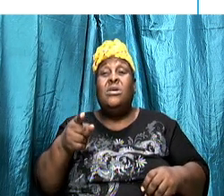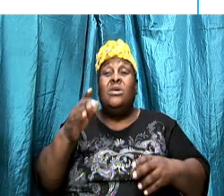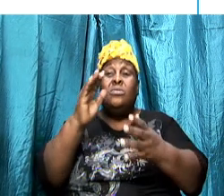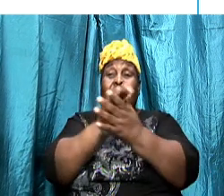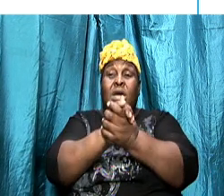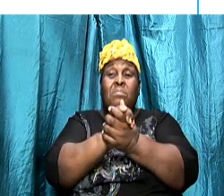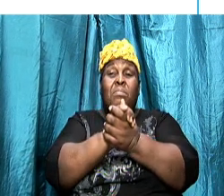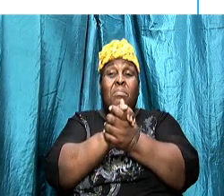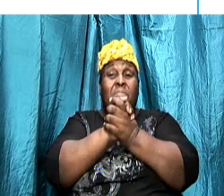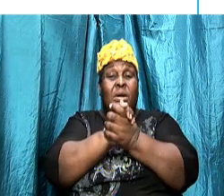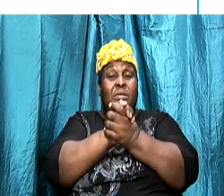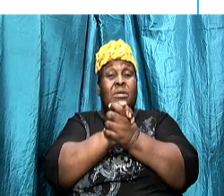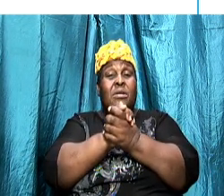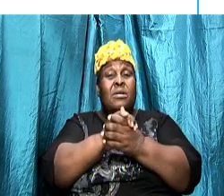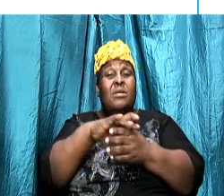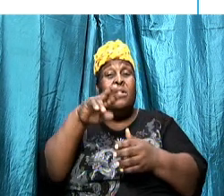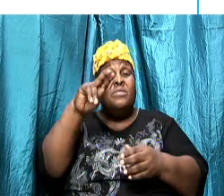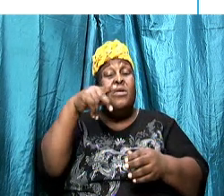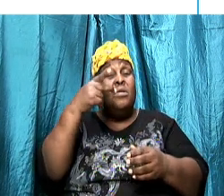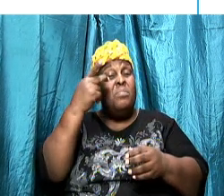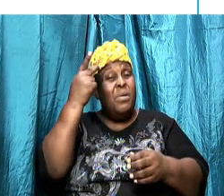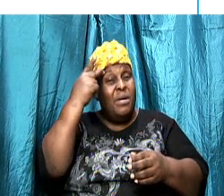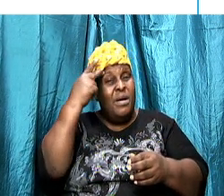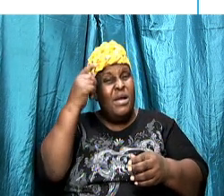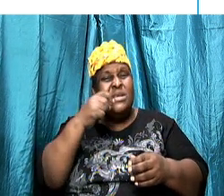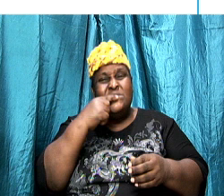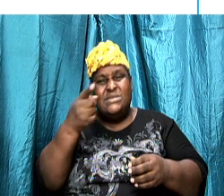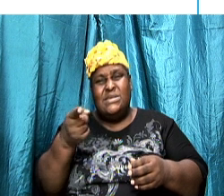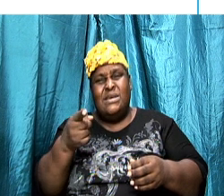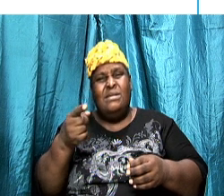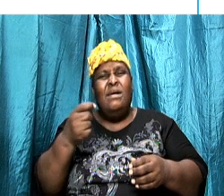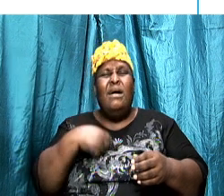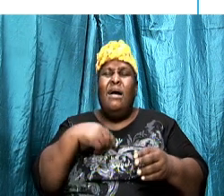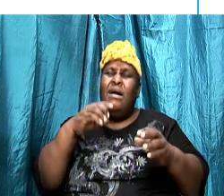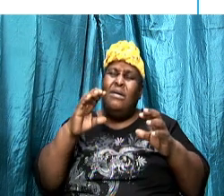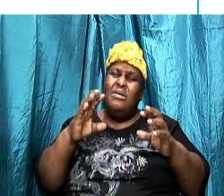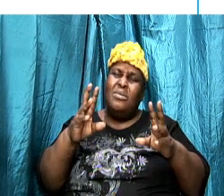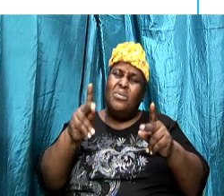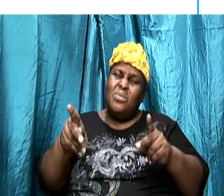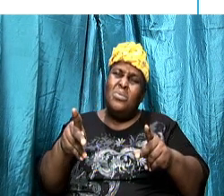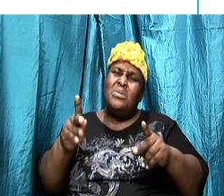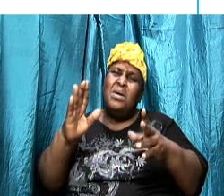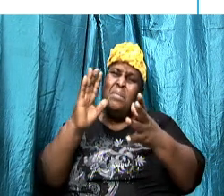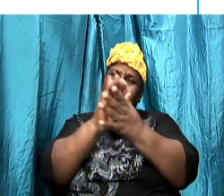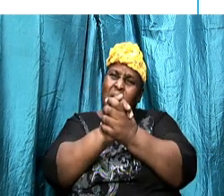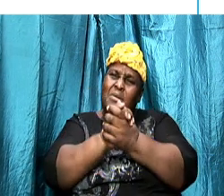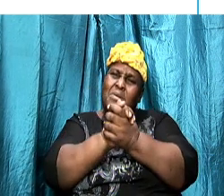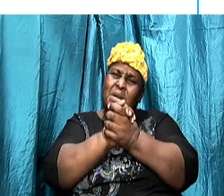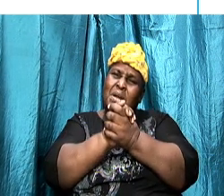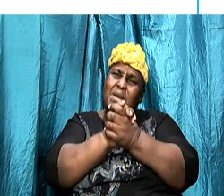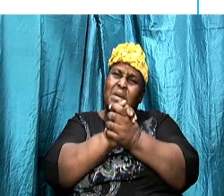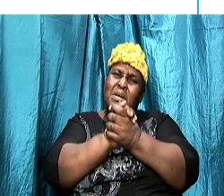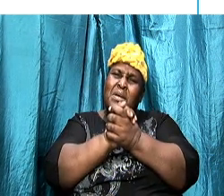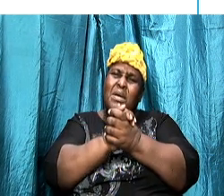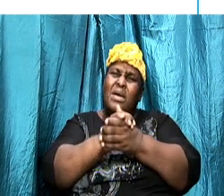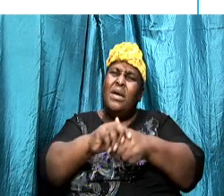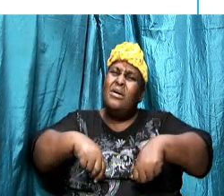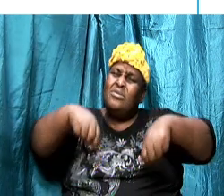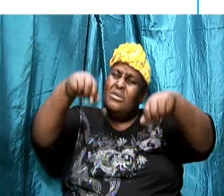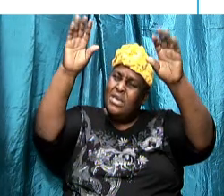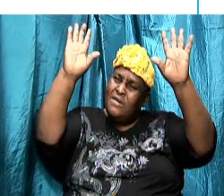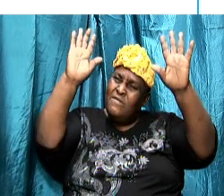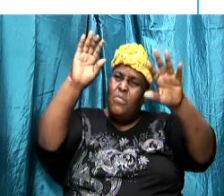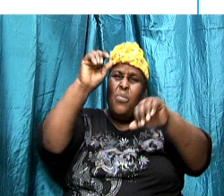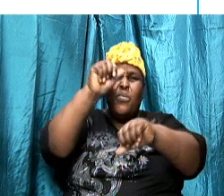said, you know, I could get married. I could lead about a sister, a wife. You know, he said I could give up working